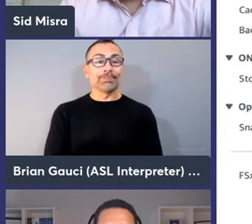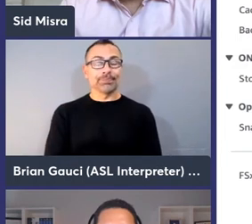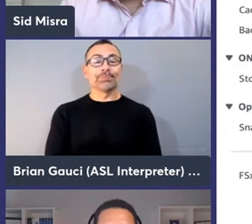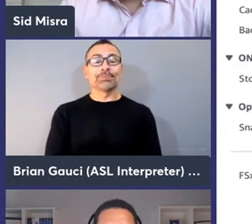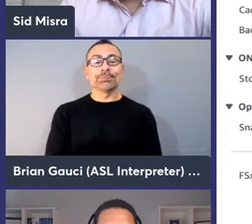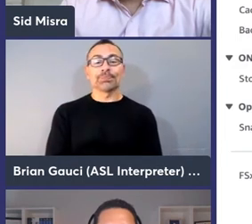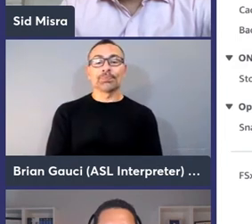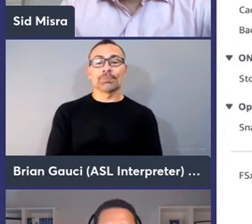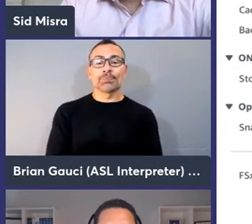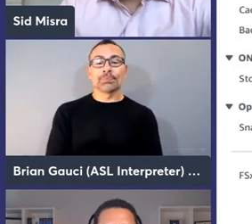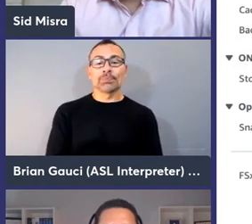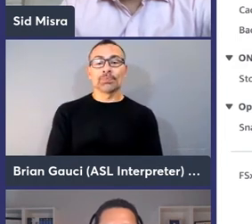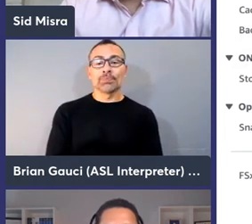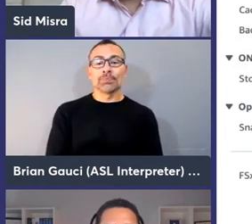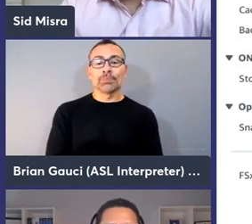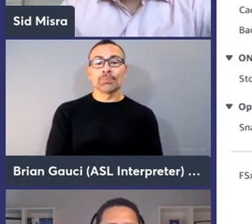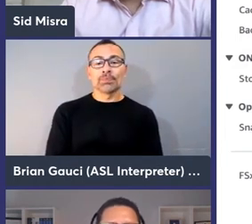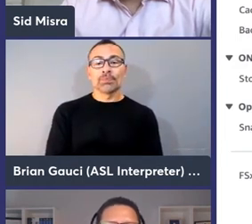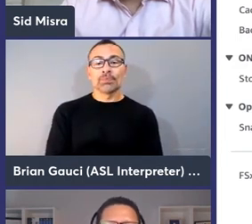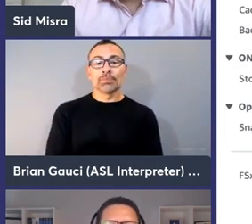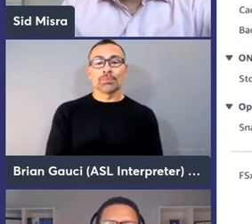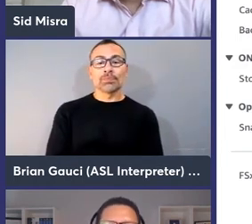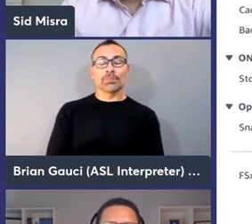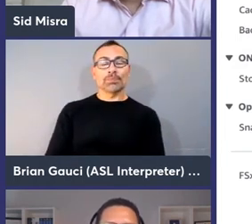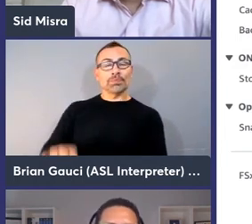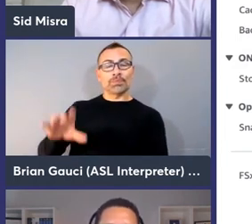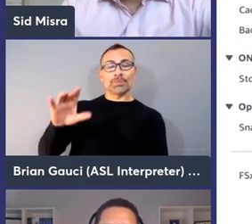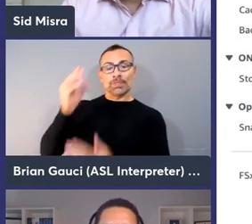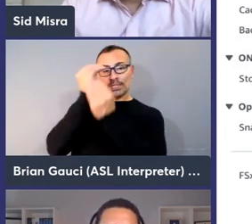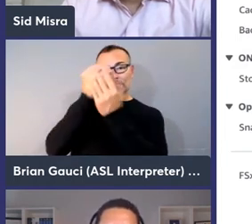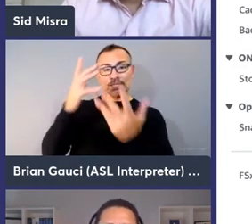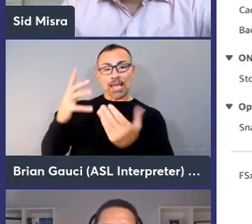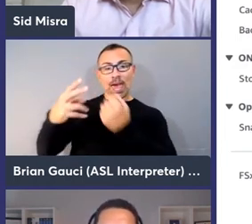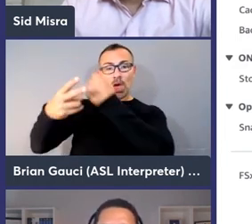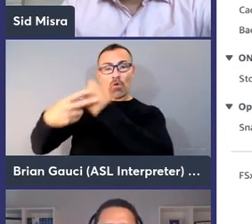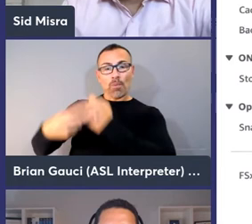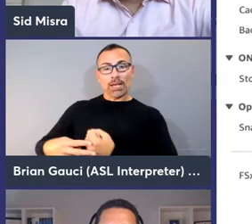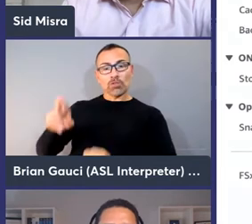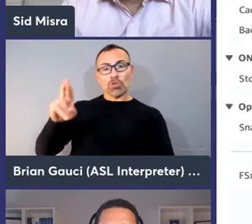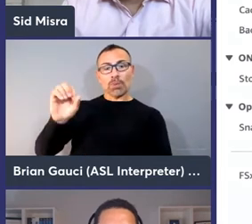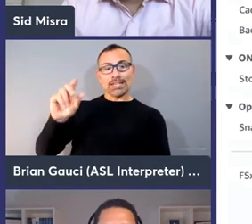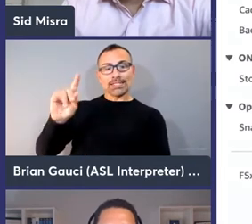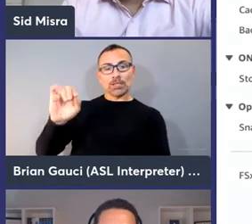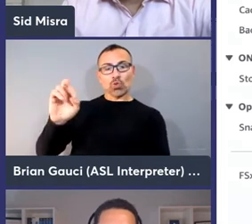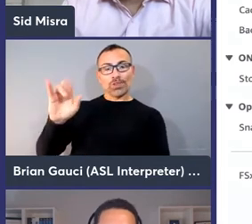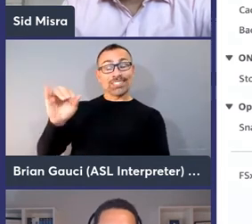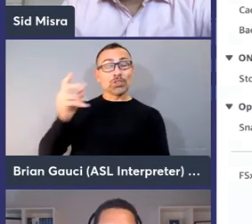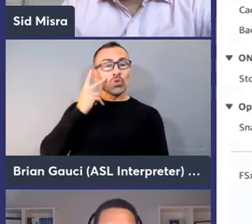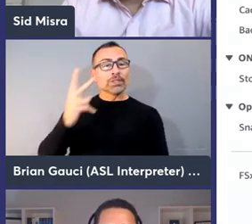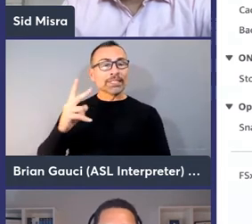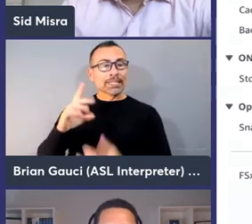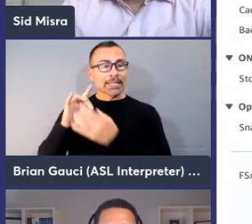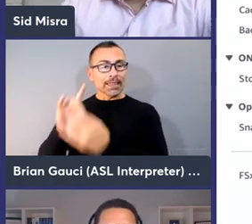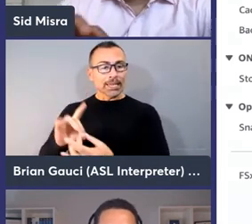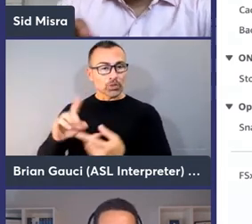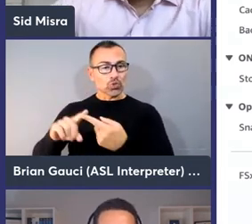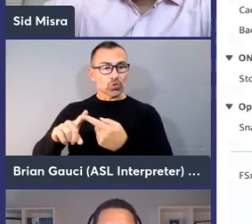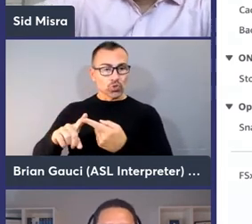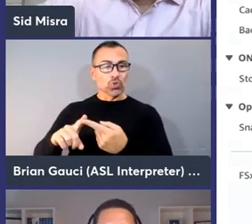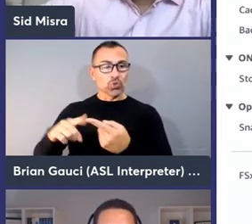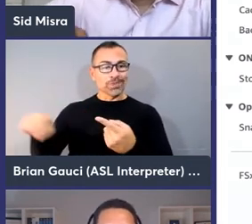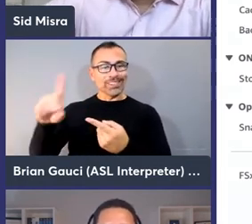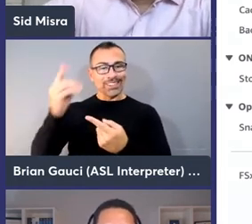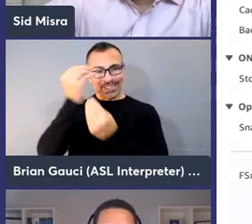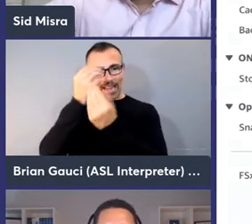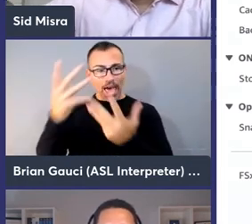And then the data repository tab, you'll see the links to the data sources we just created, and they're also creating. So the cache is talking